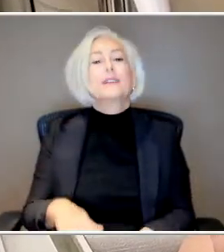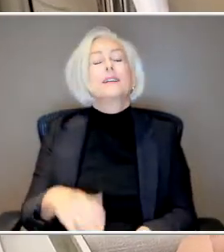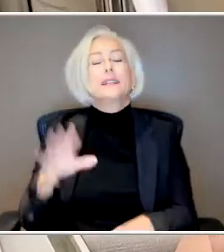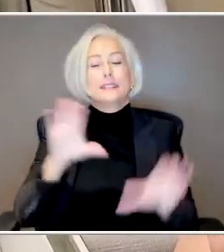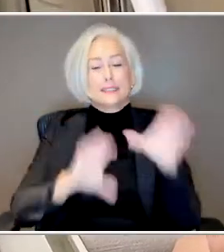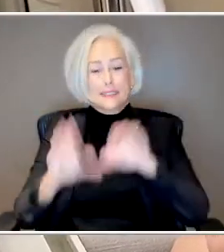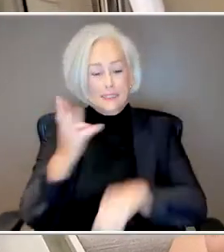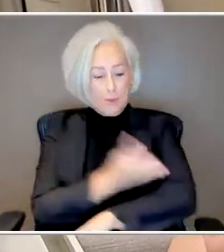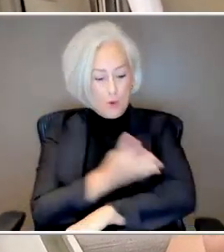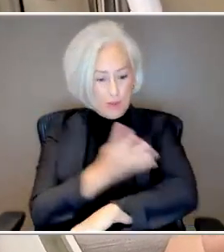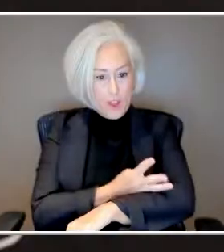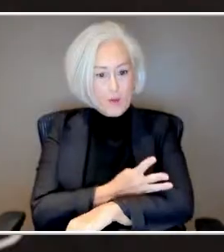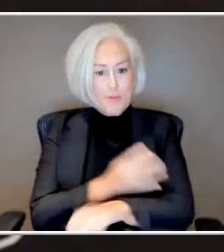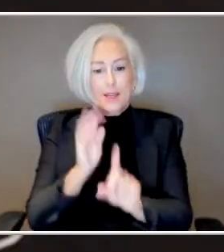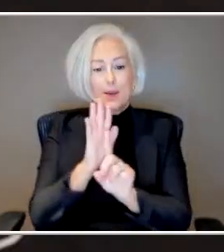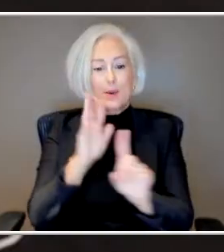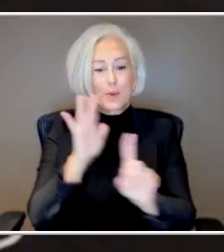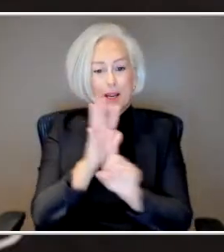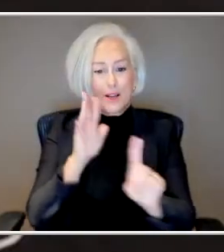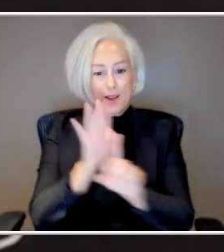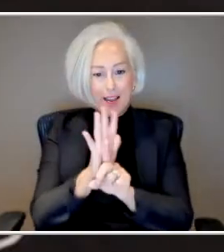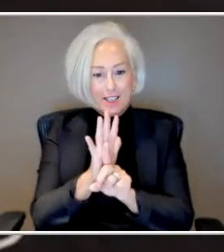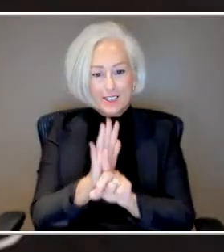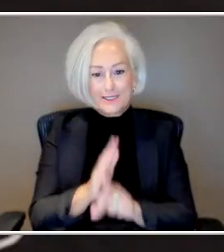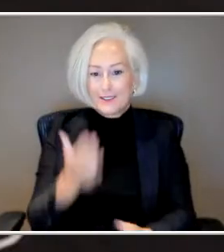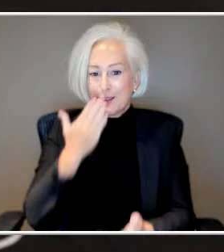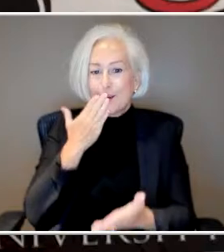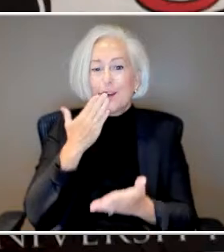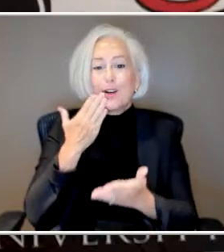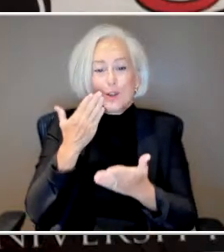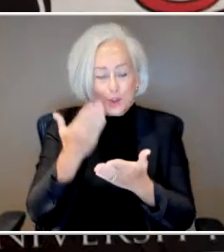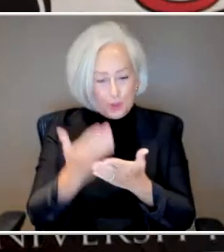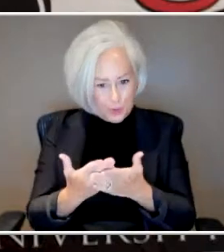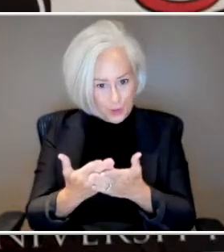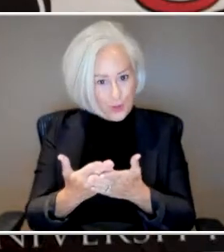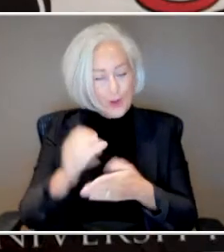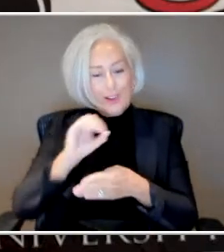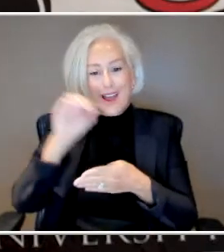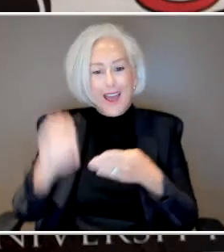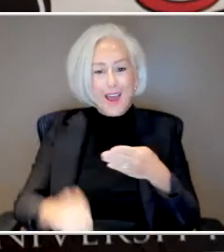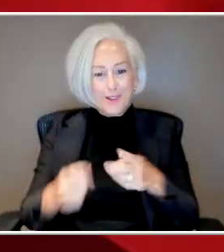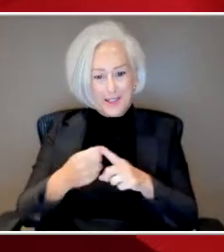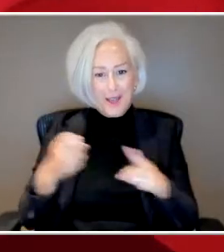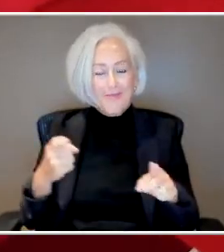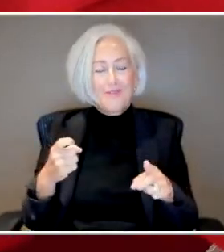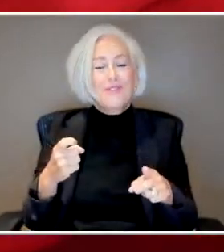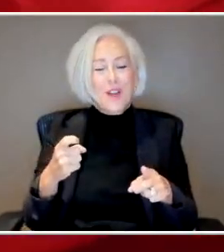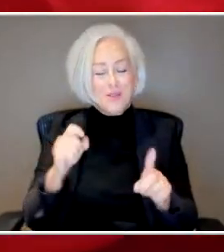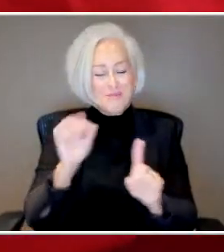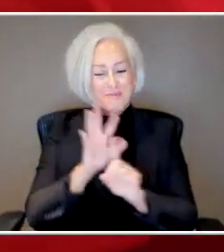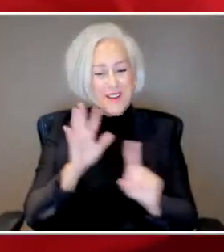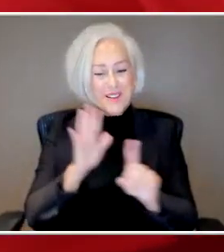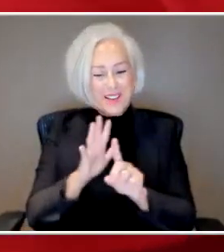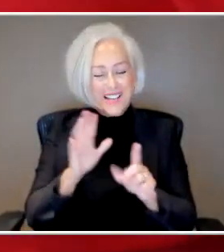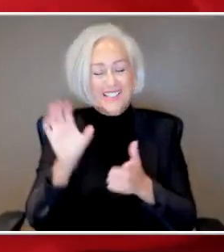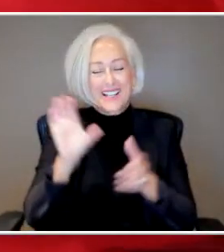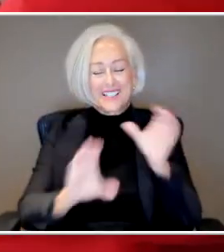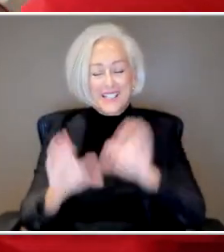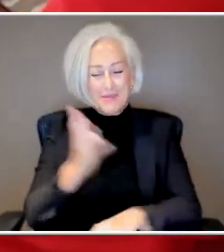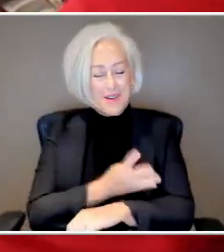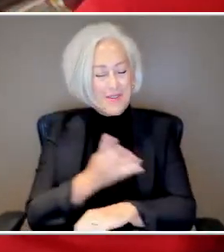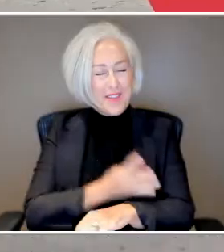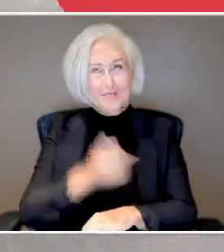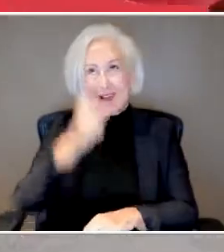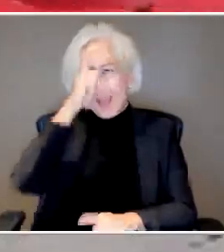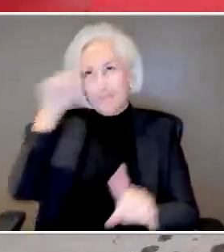Great outcomes from the chemotherapy is another part of her assessment, so just so optimistic about her future. A future that included a special